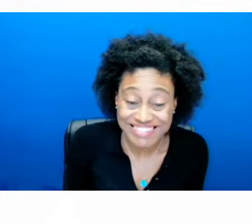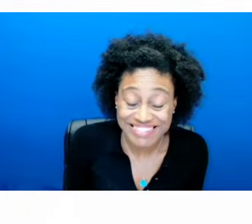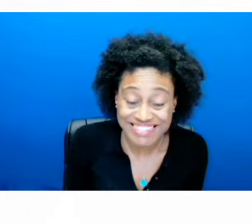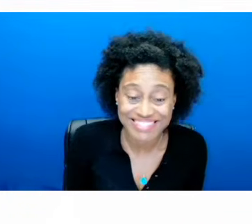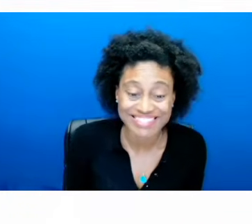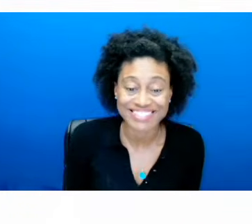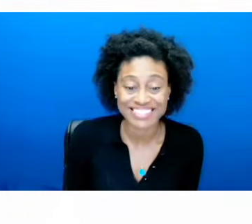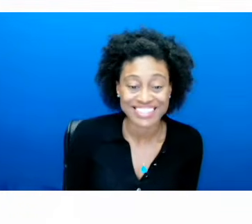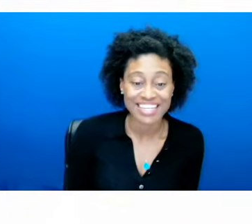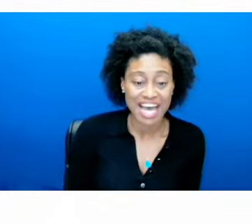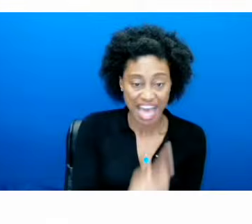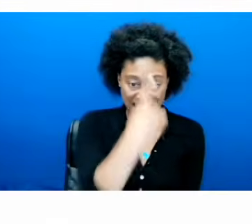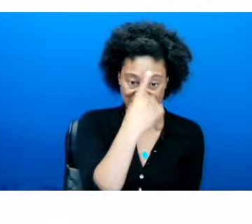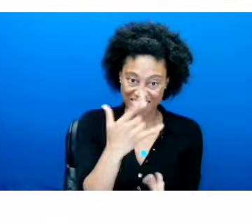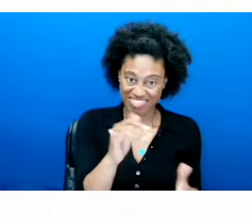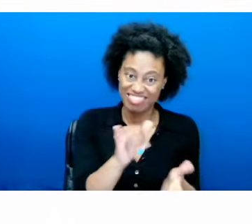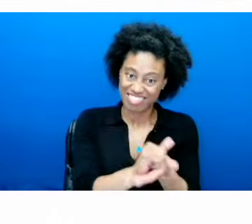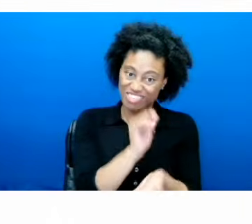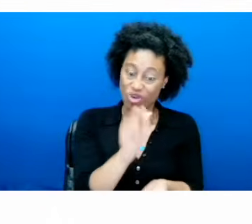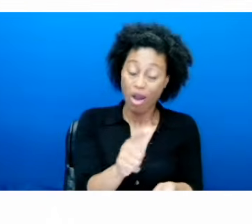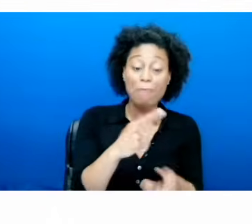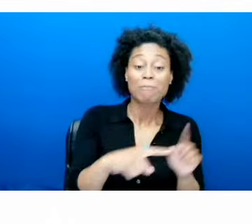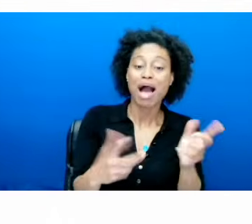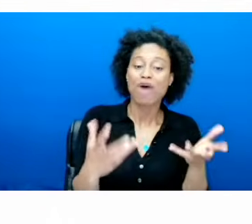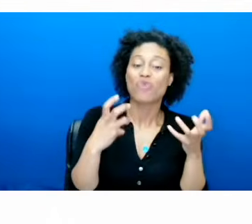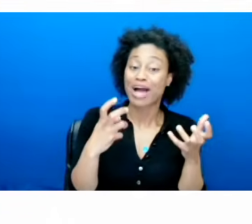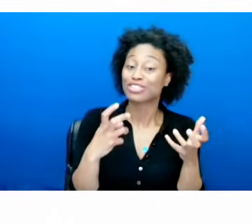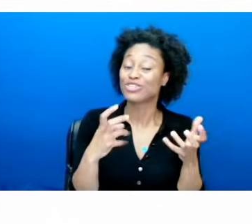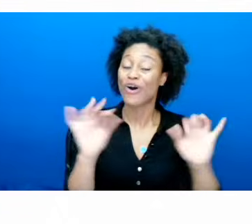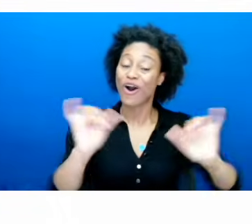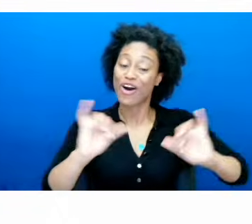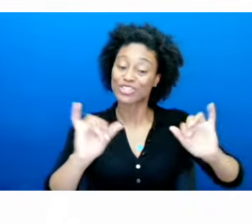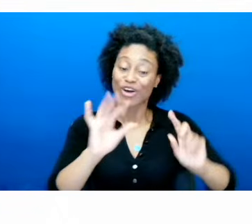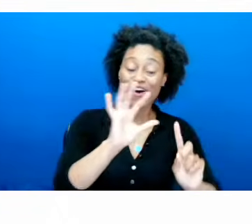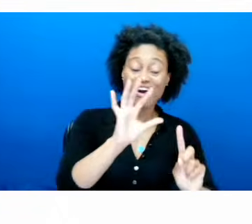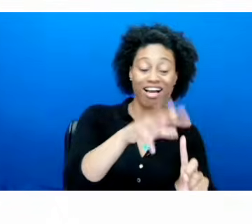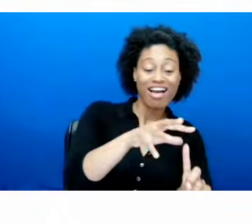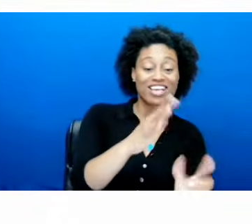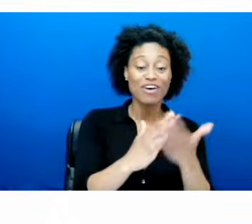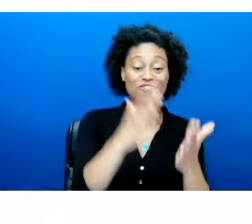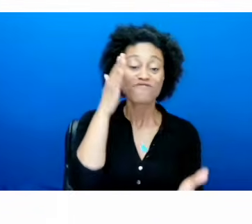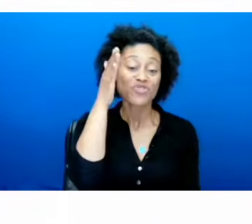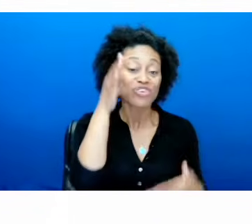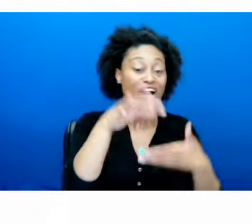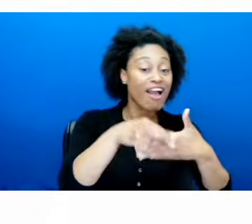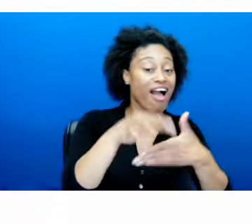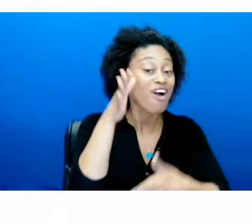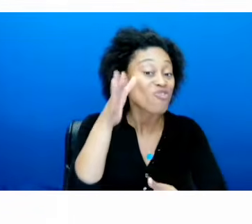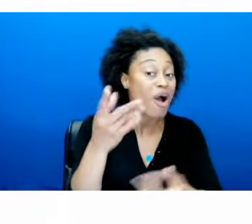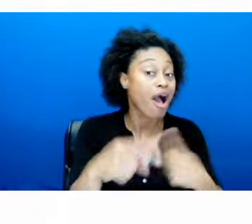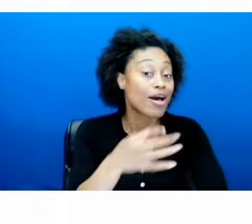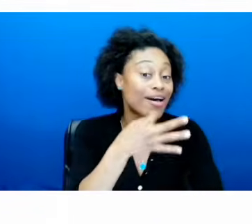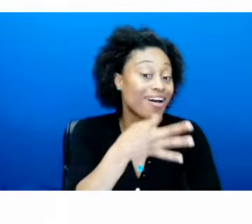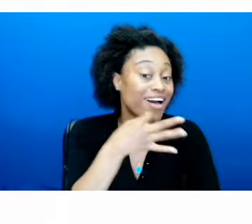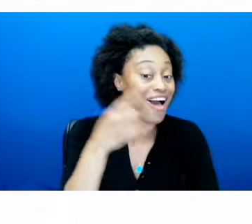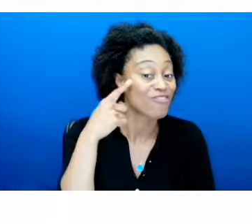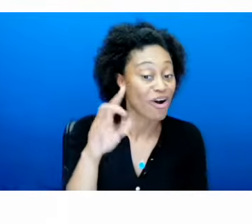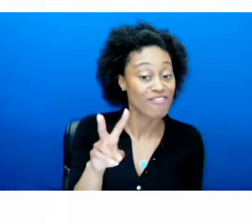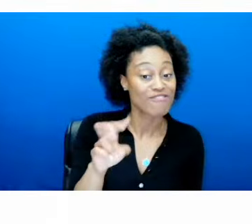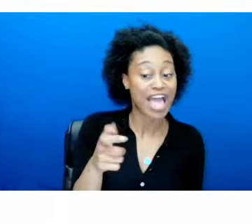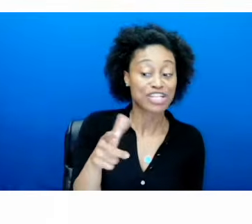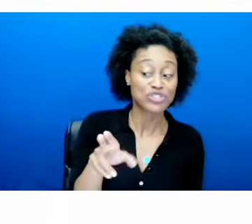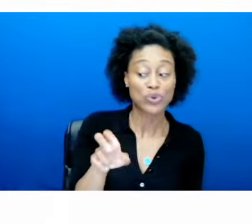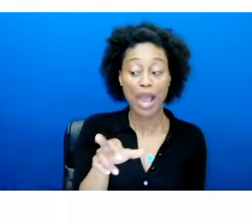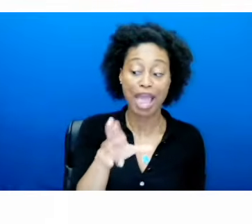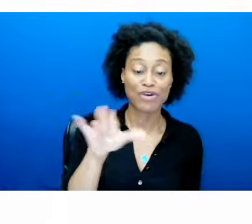I think that was it, but I did want to give a shout out to some future content that we have coming up for Veguary, because